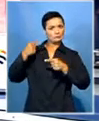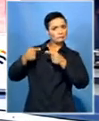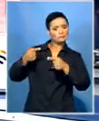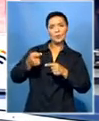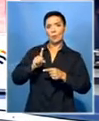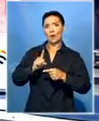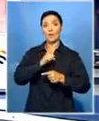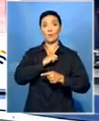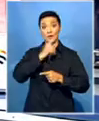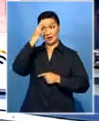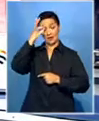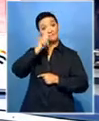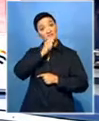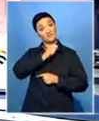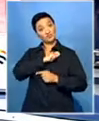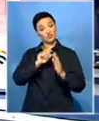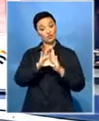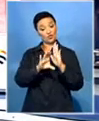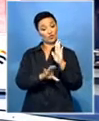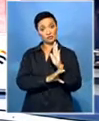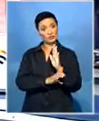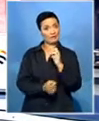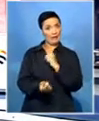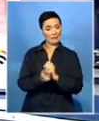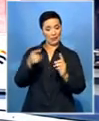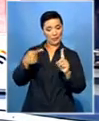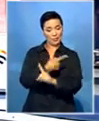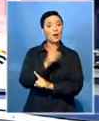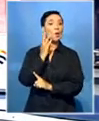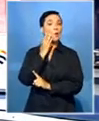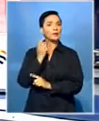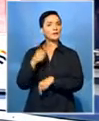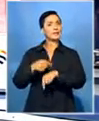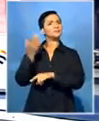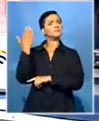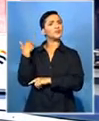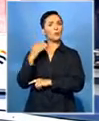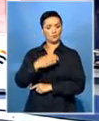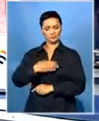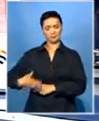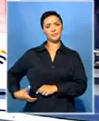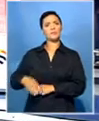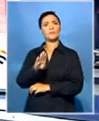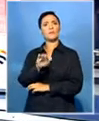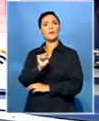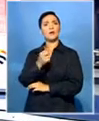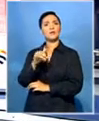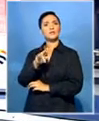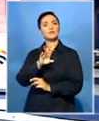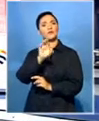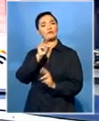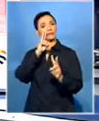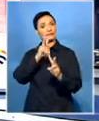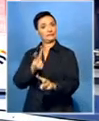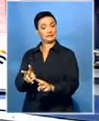with as it considers whether government breached the constitution when it failed to arrest Sudanese President Omar al-Bashir. Government wants the